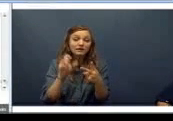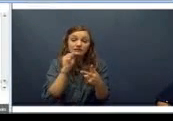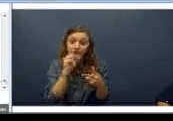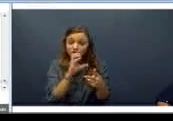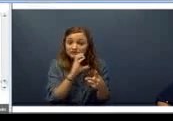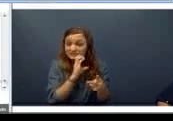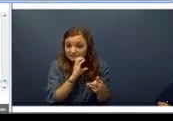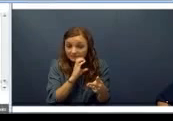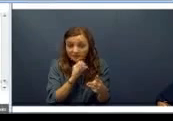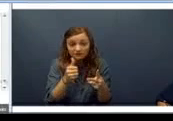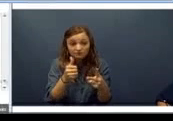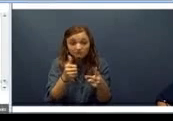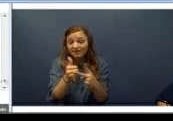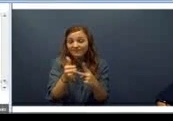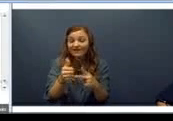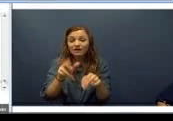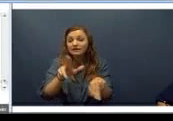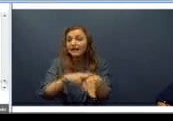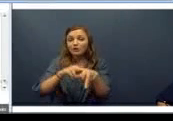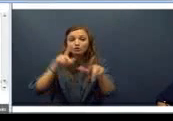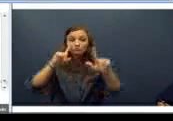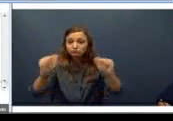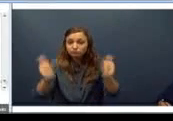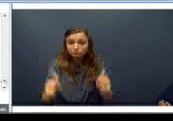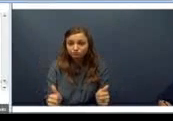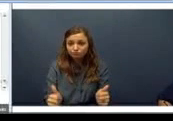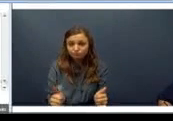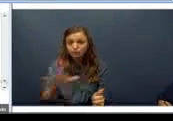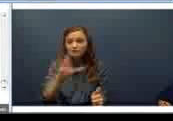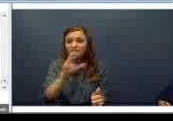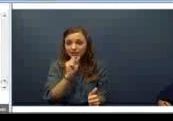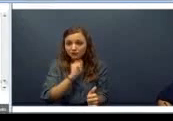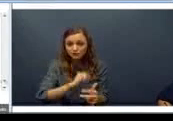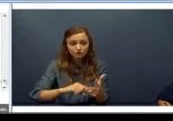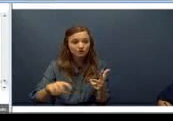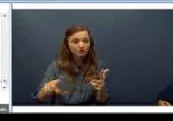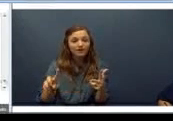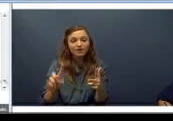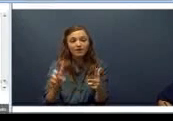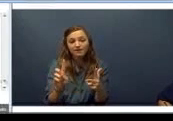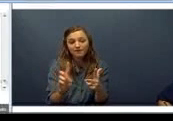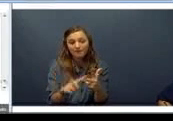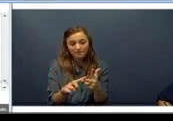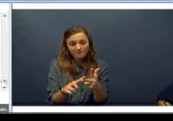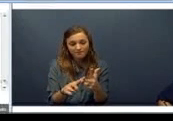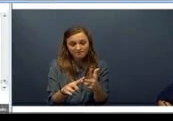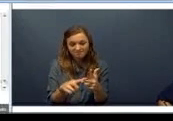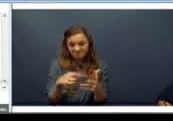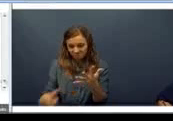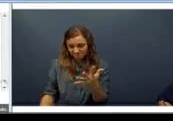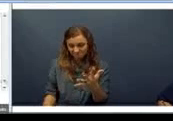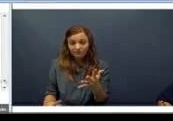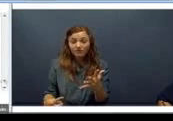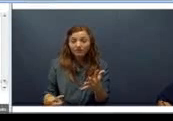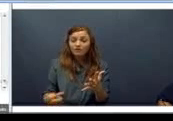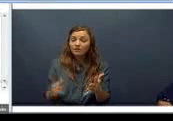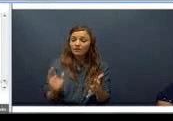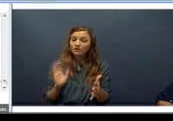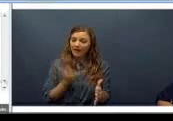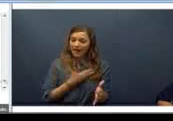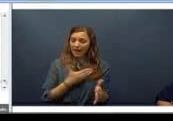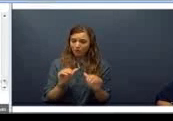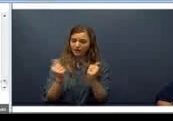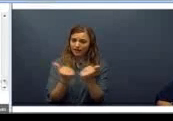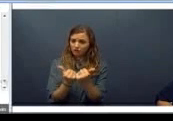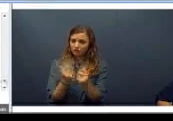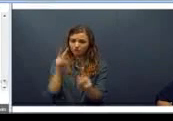aids, to seniors who are sort of having natural vision loss as a result of their age.